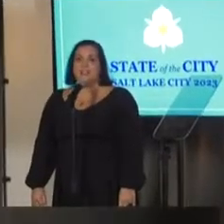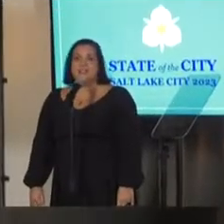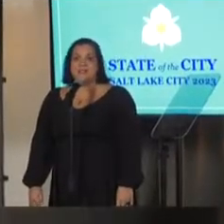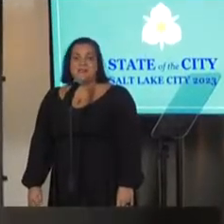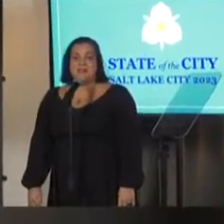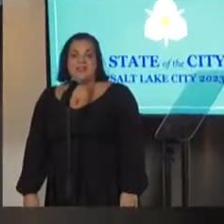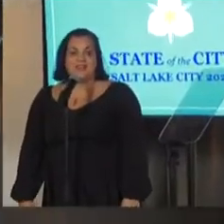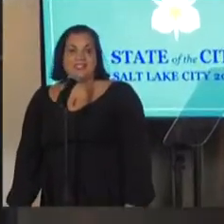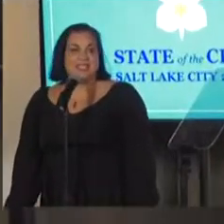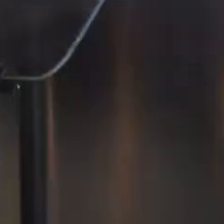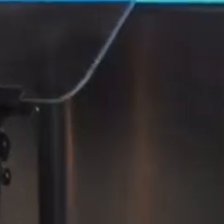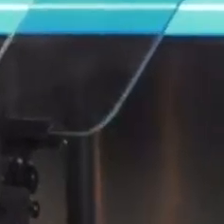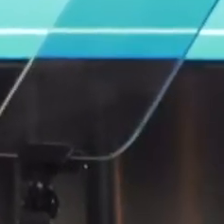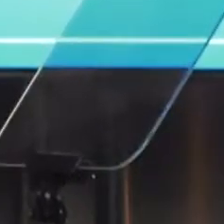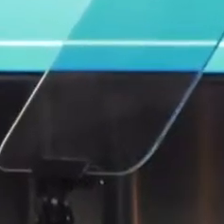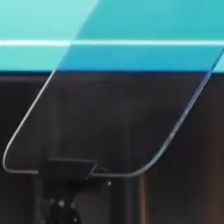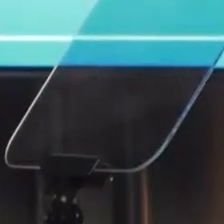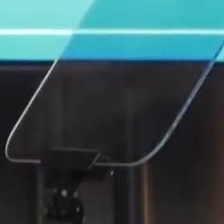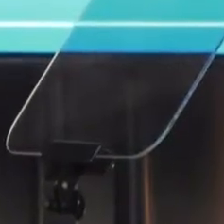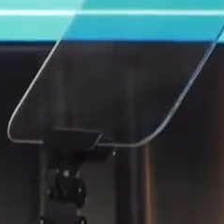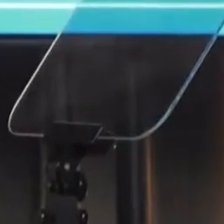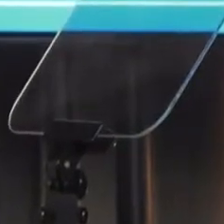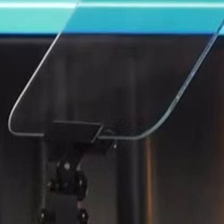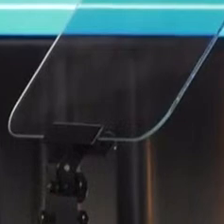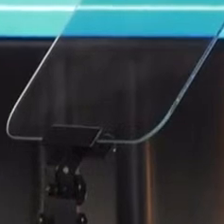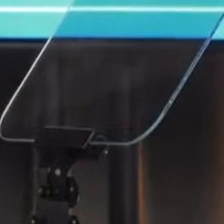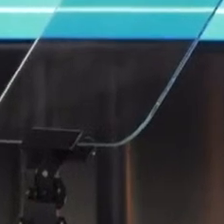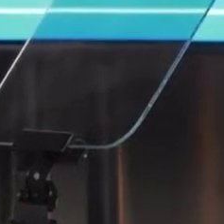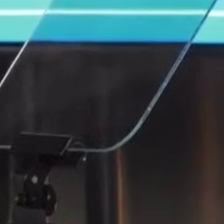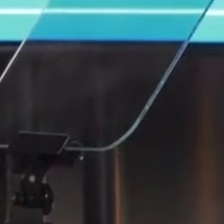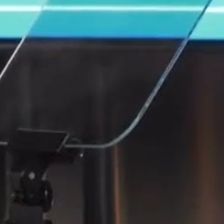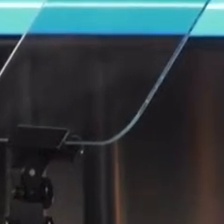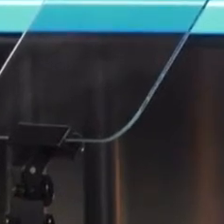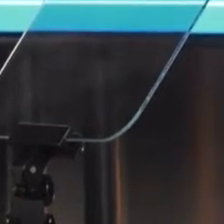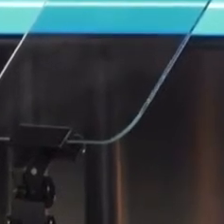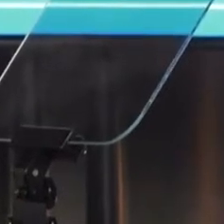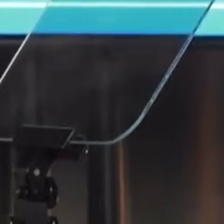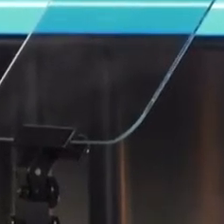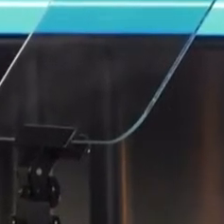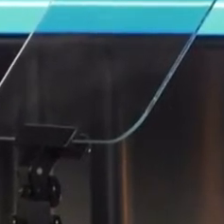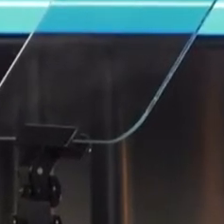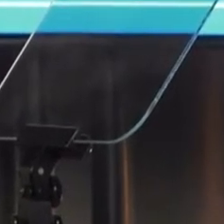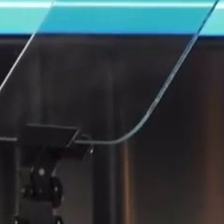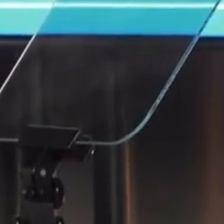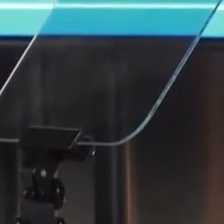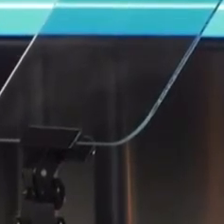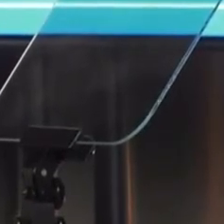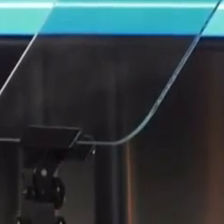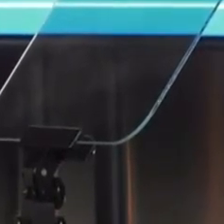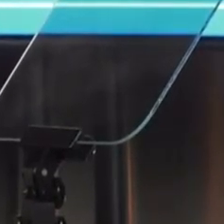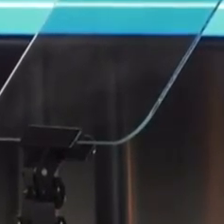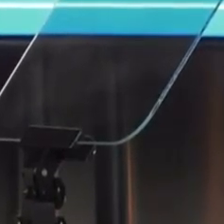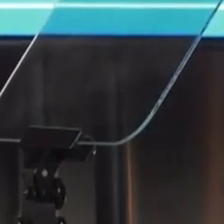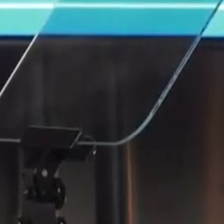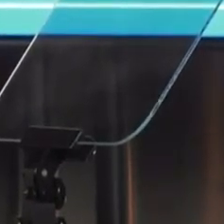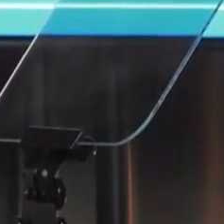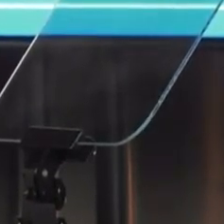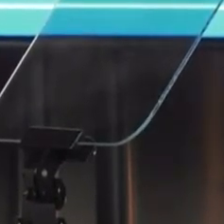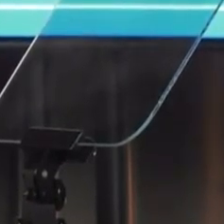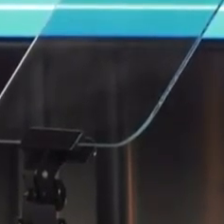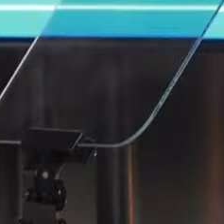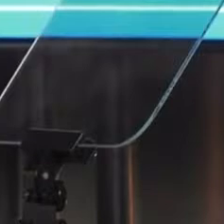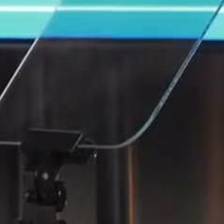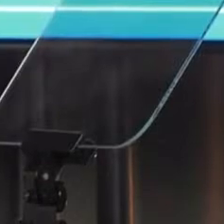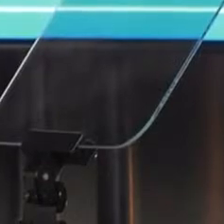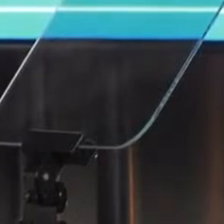of this, my favorite city in the whole world. When I ran for the office I now hold, I did so with a conviction